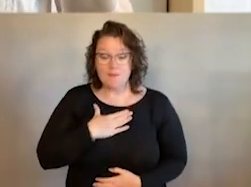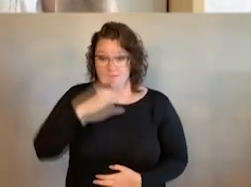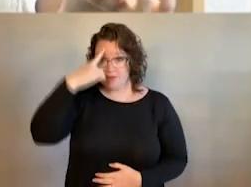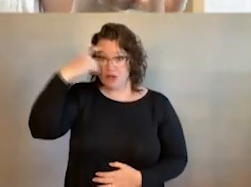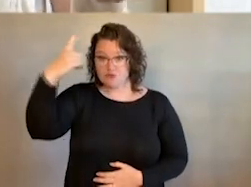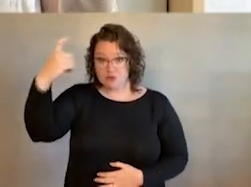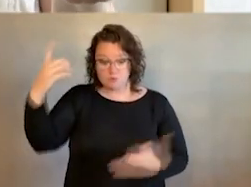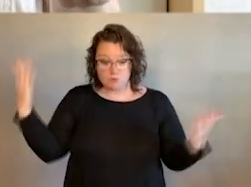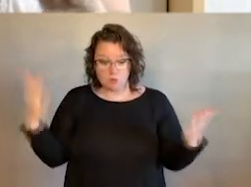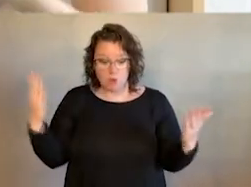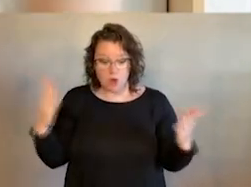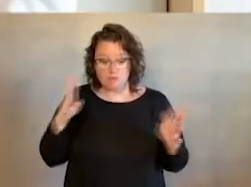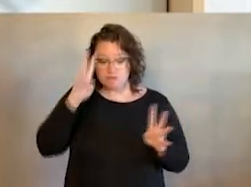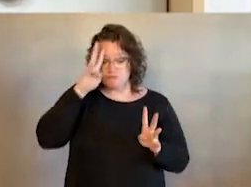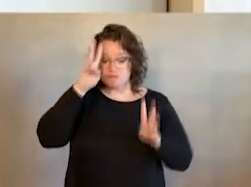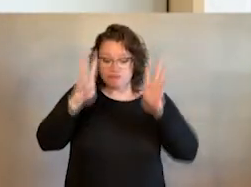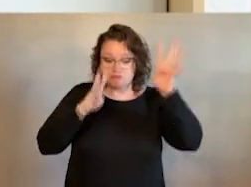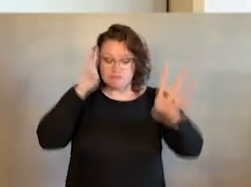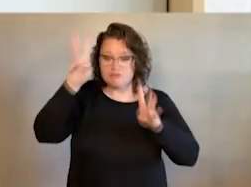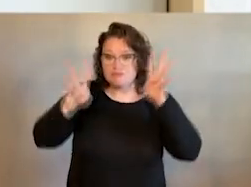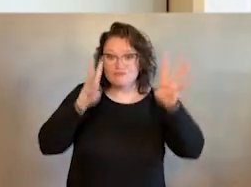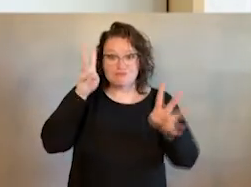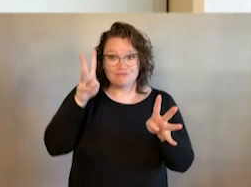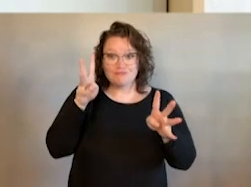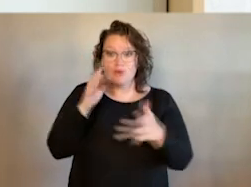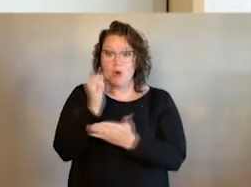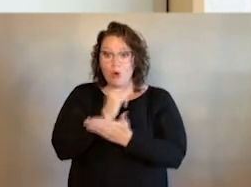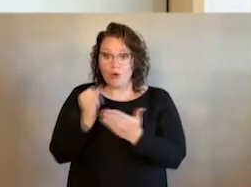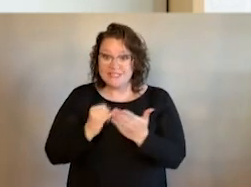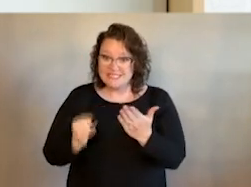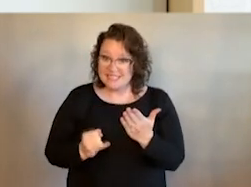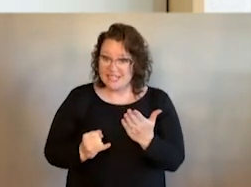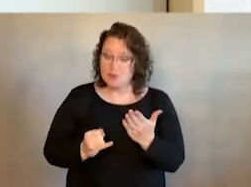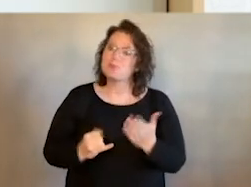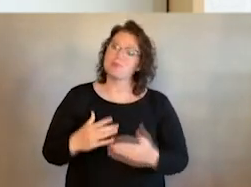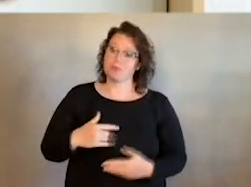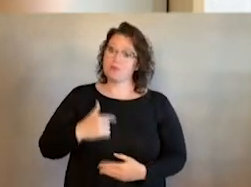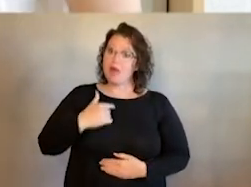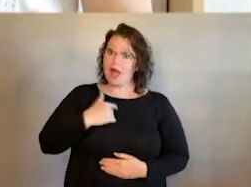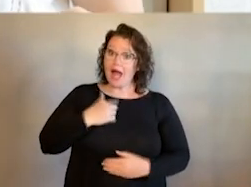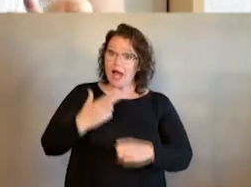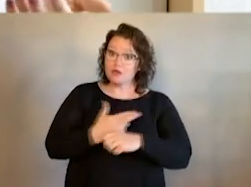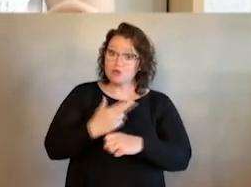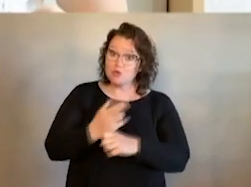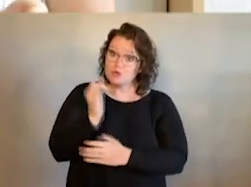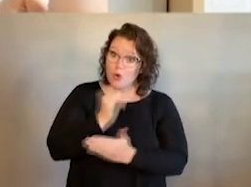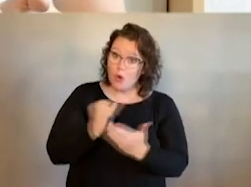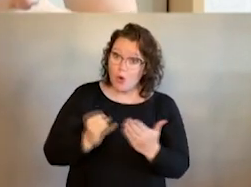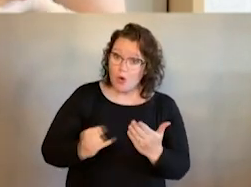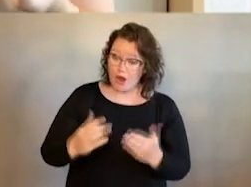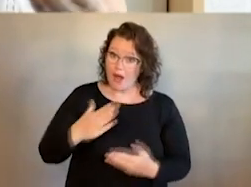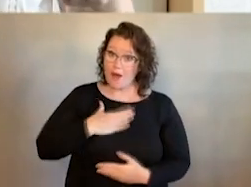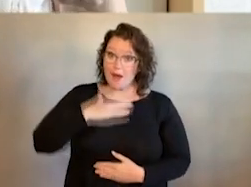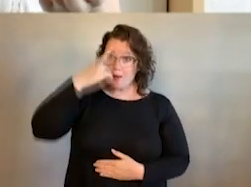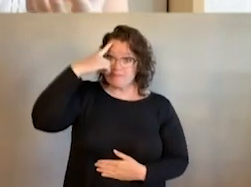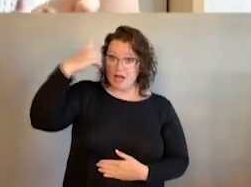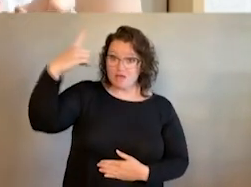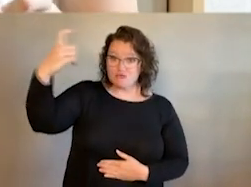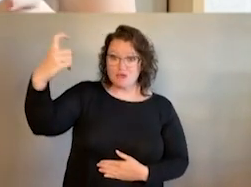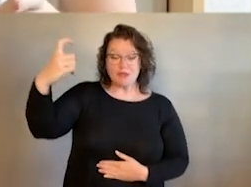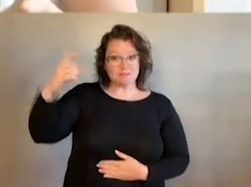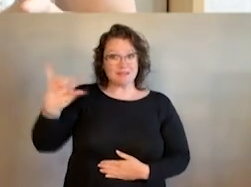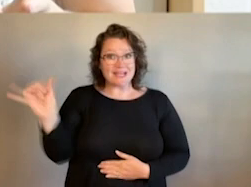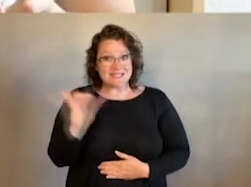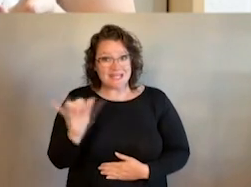are artistic. I do art. My dreams are artistic just like my